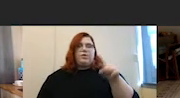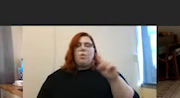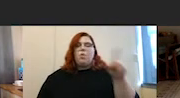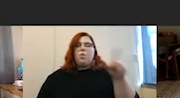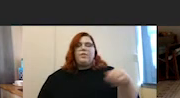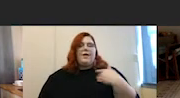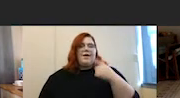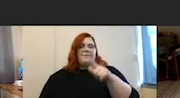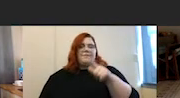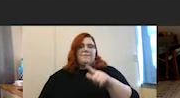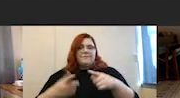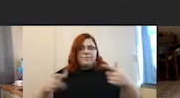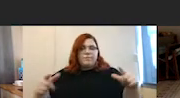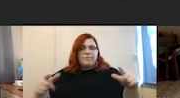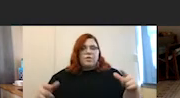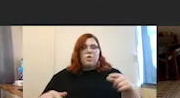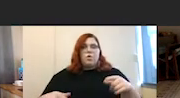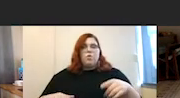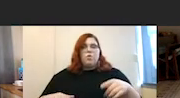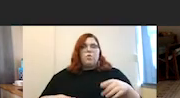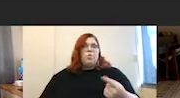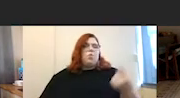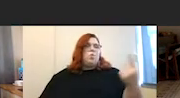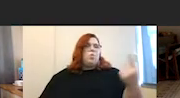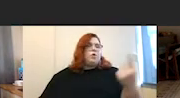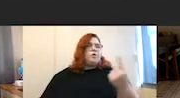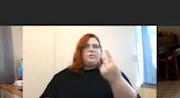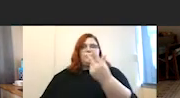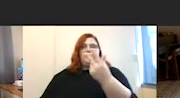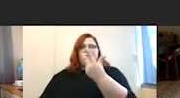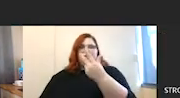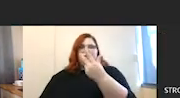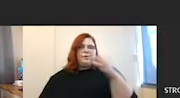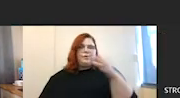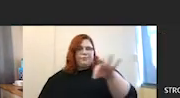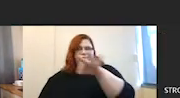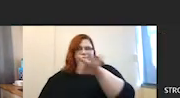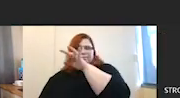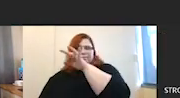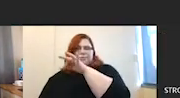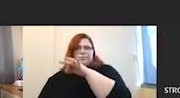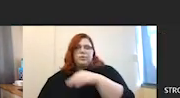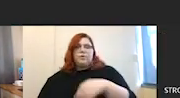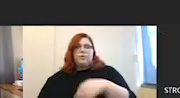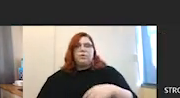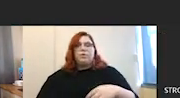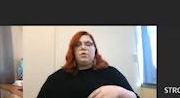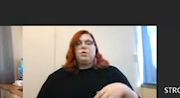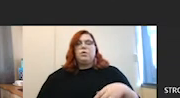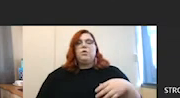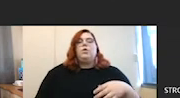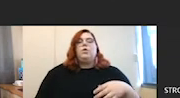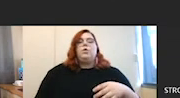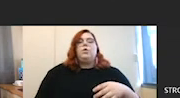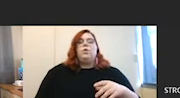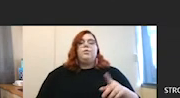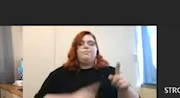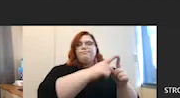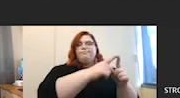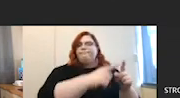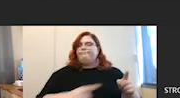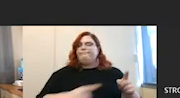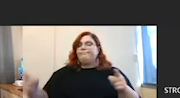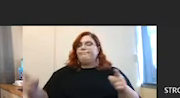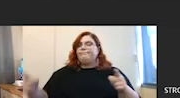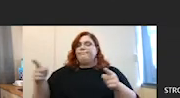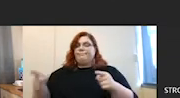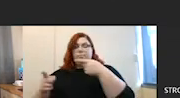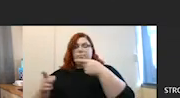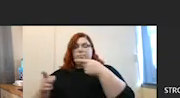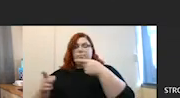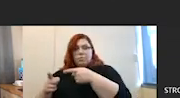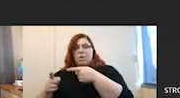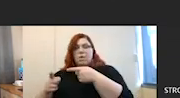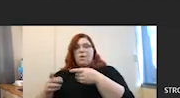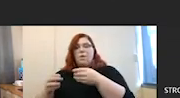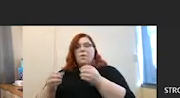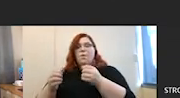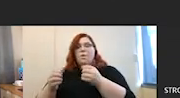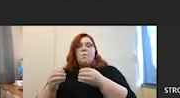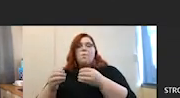2, 3 options and so on. And then on the other hand, on the other end of the spectrum, you have more